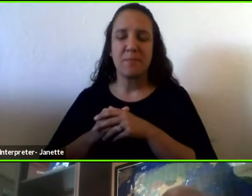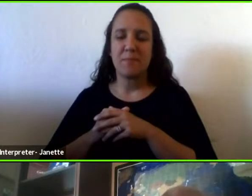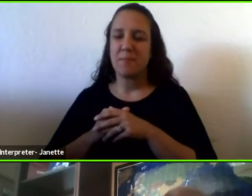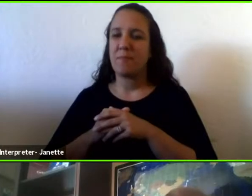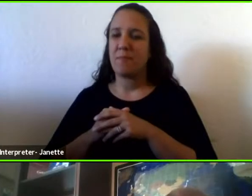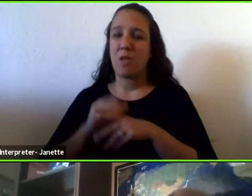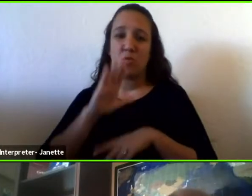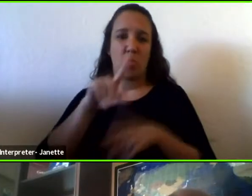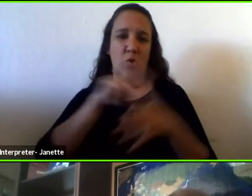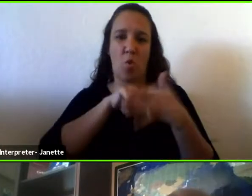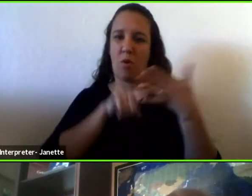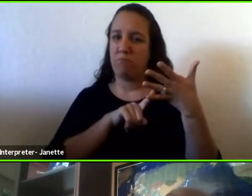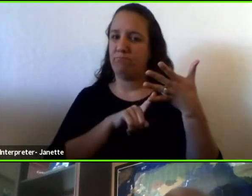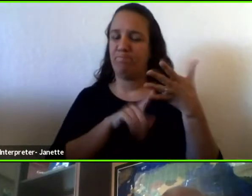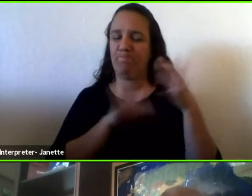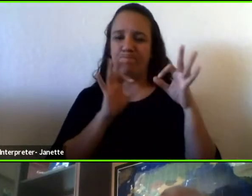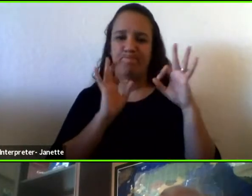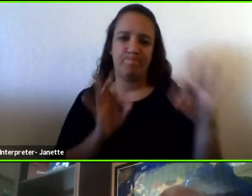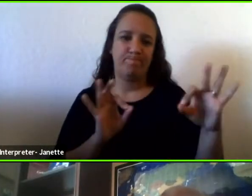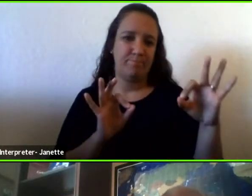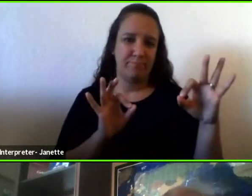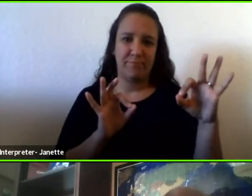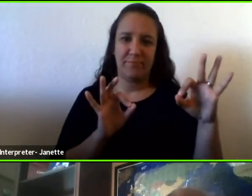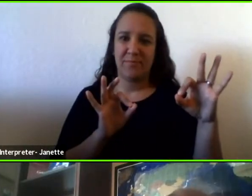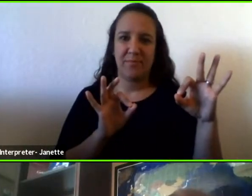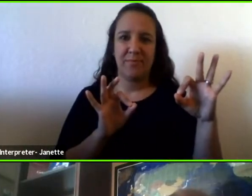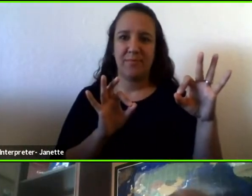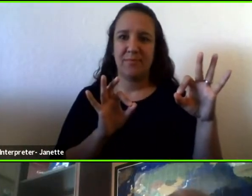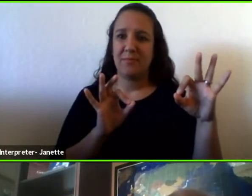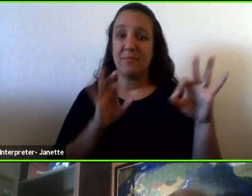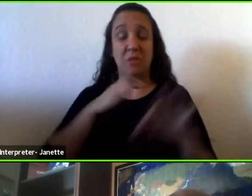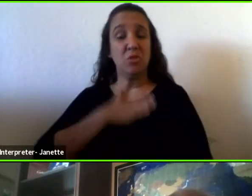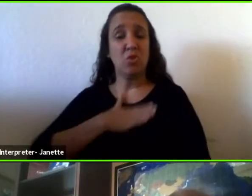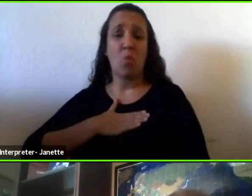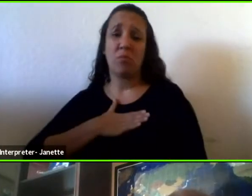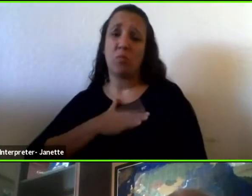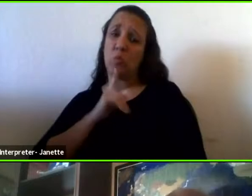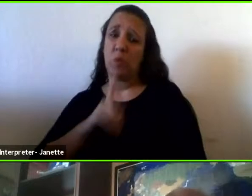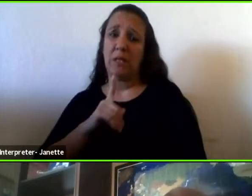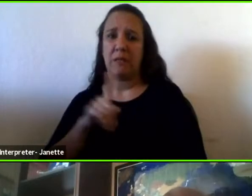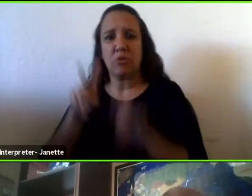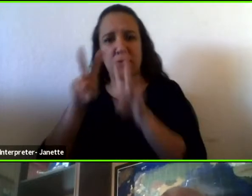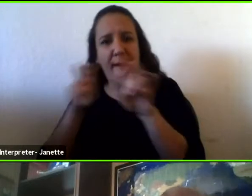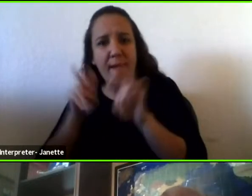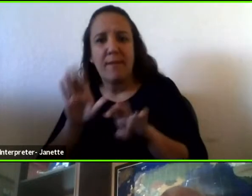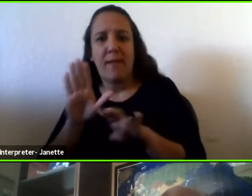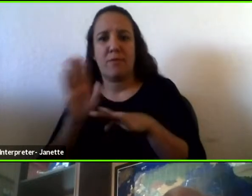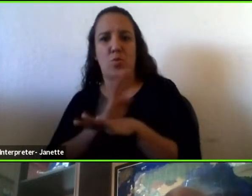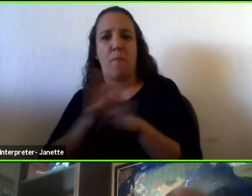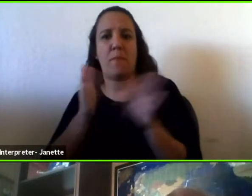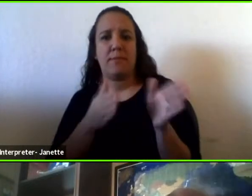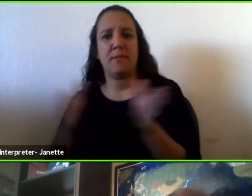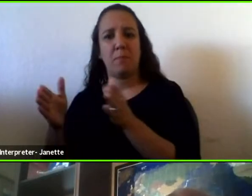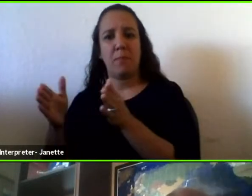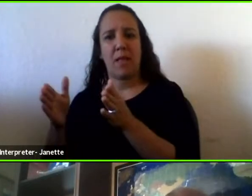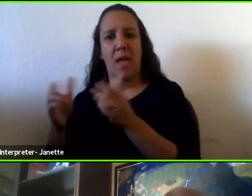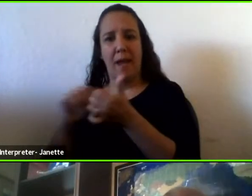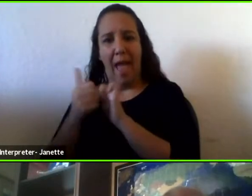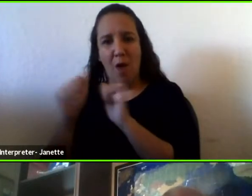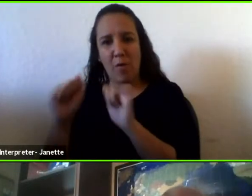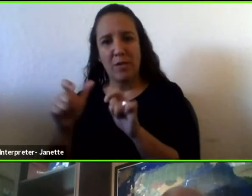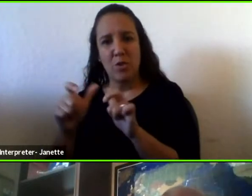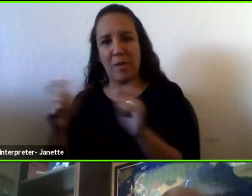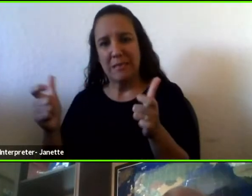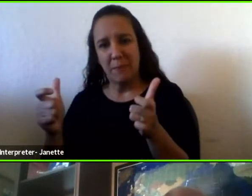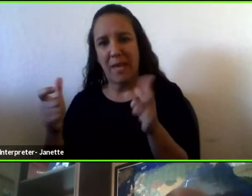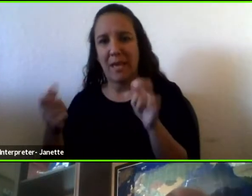intuitive. And my ask for everyone is to analyze their business plans and to see how they can expand and